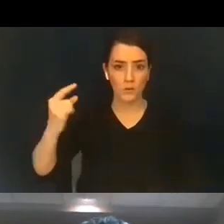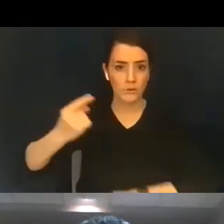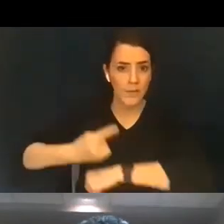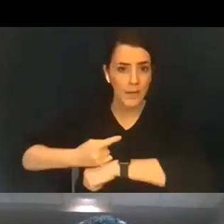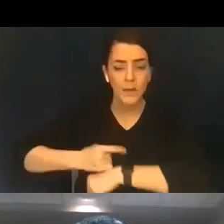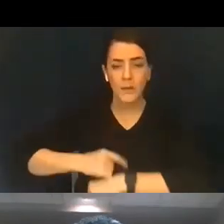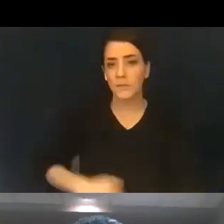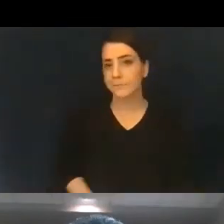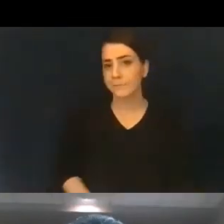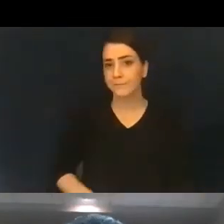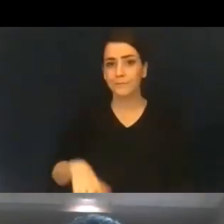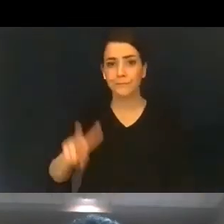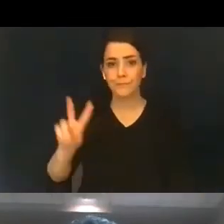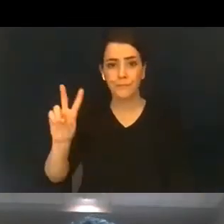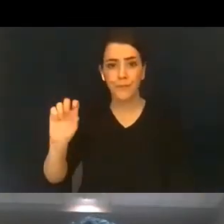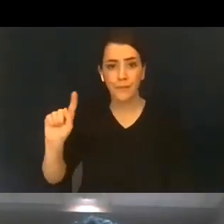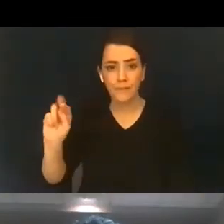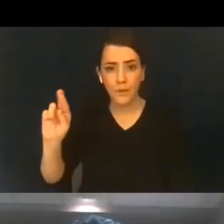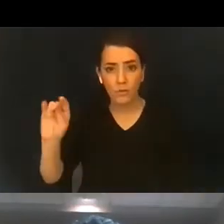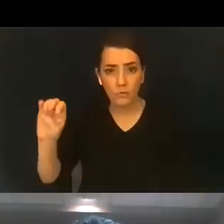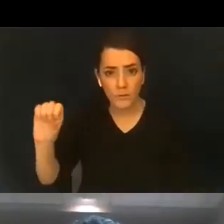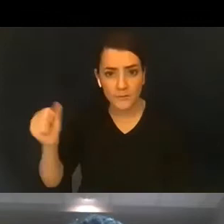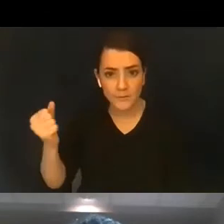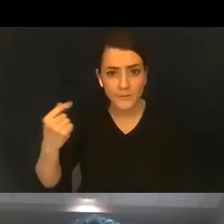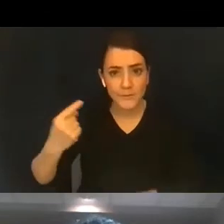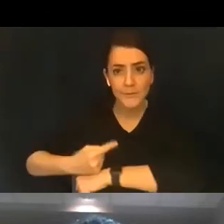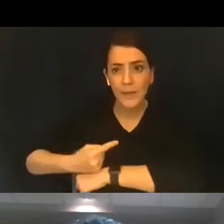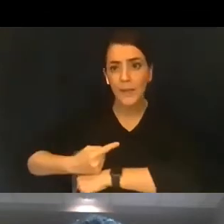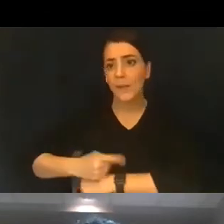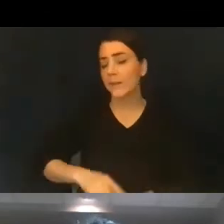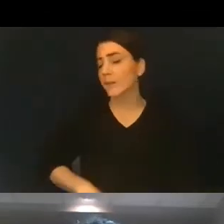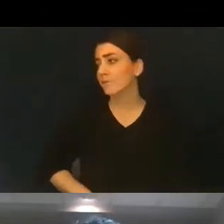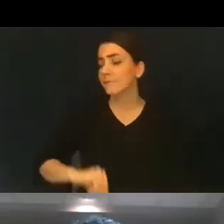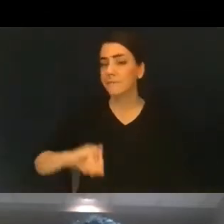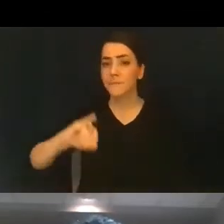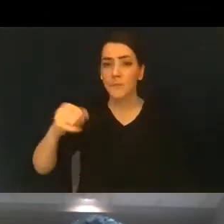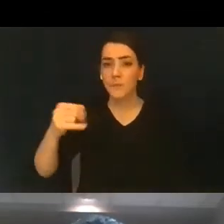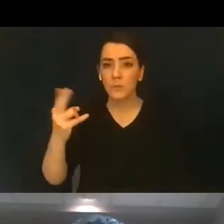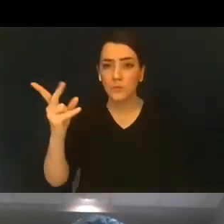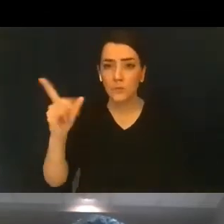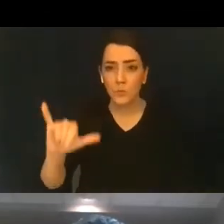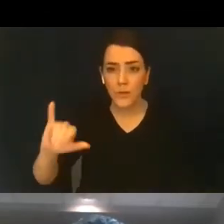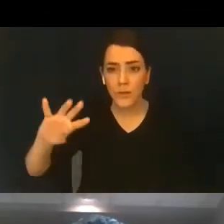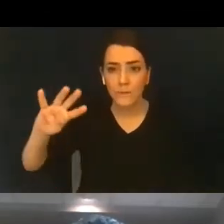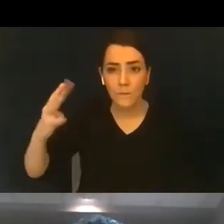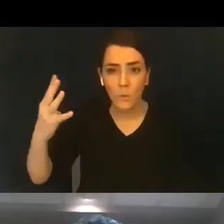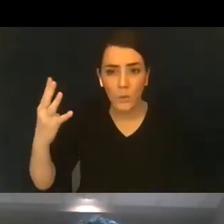For the Cambodian community, there's nothing to memorialize because they live it every single day.